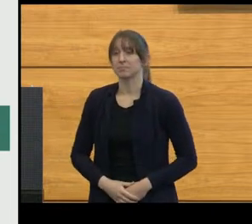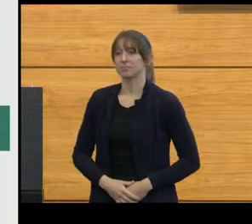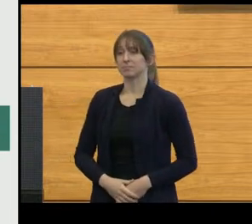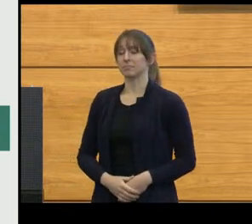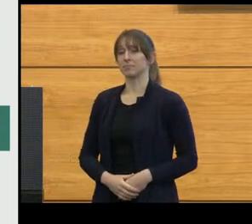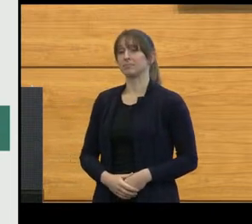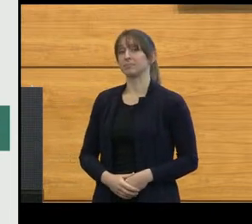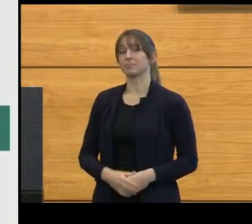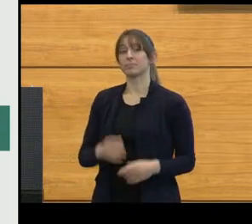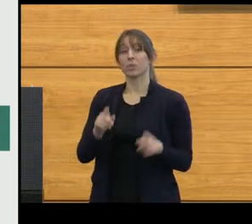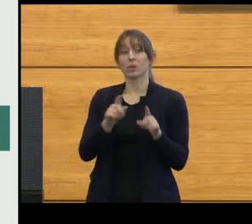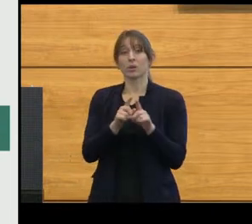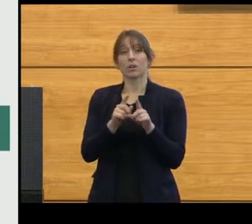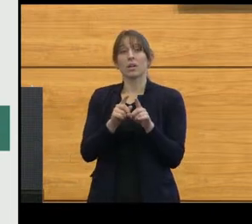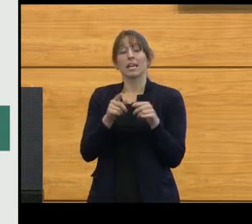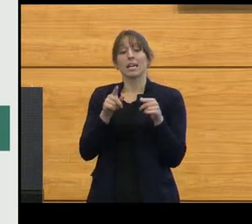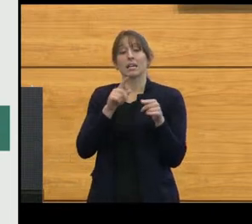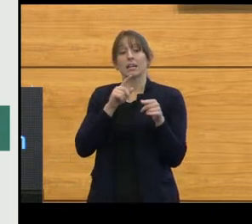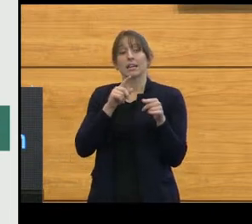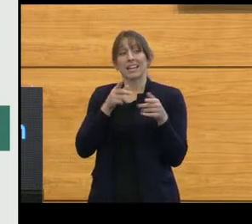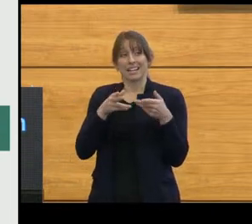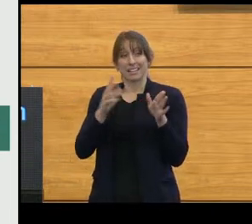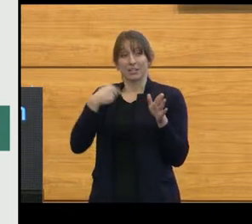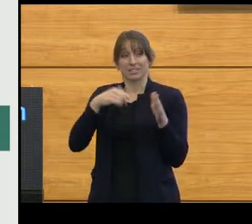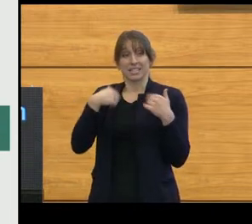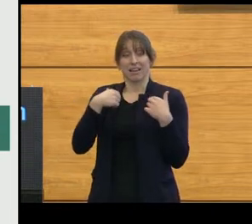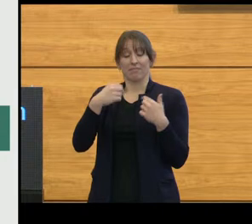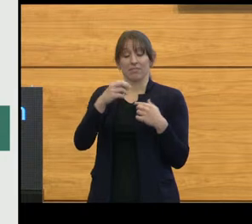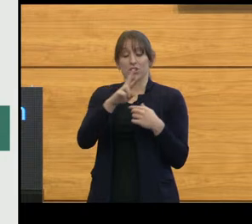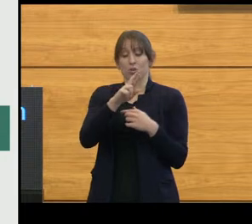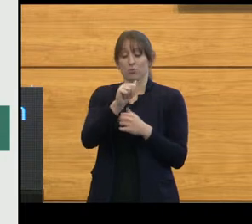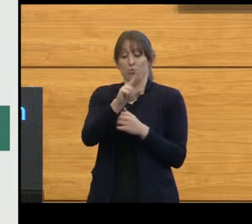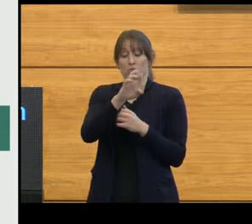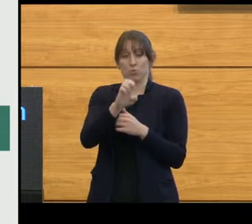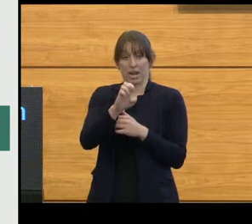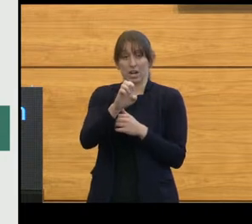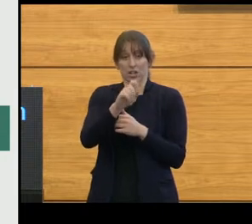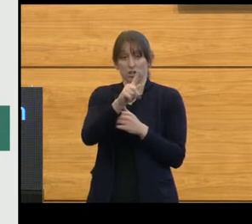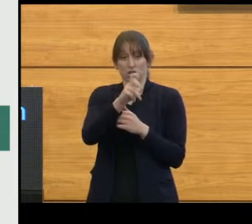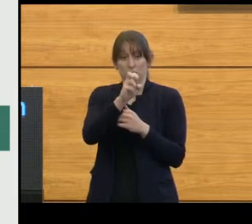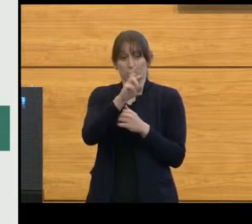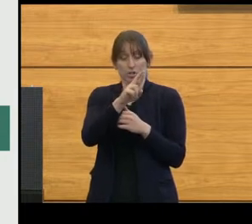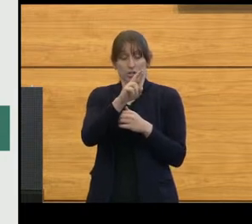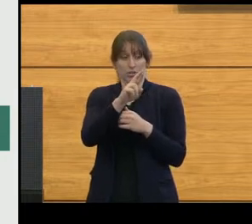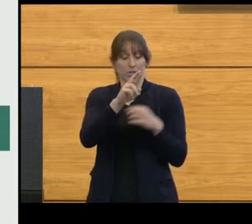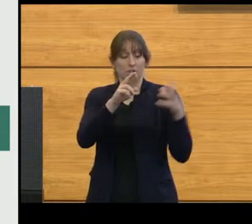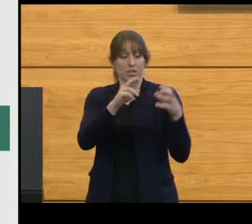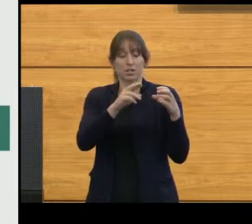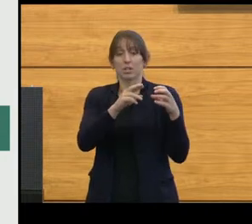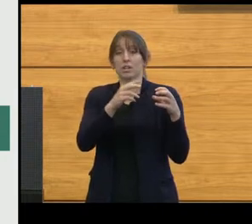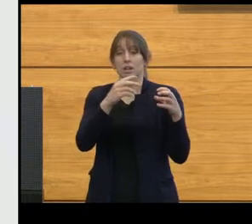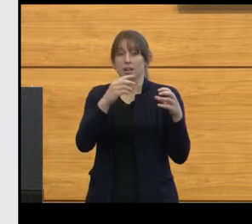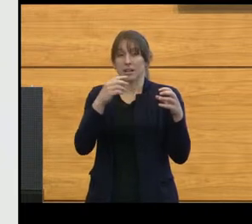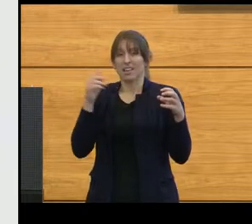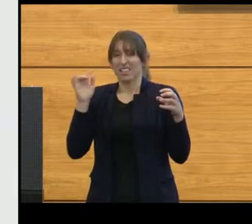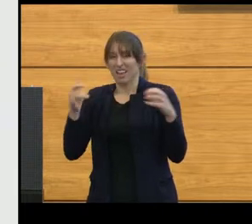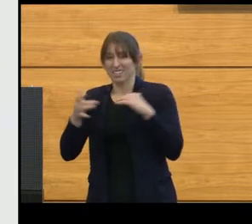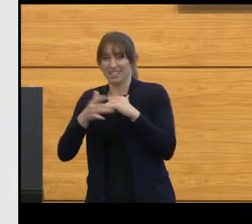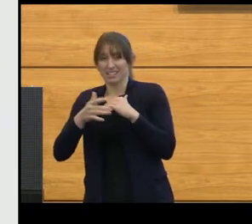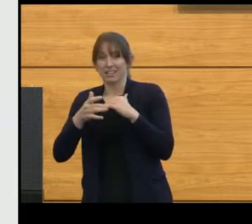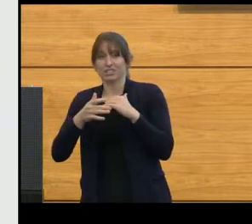really allows us taking these very rare tumors to get the most information. And I'm happy that we're part of that larger and